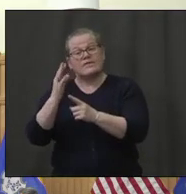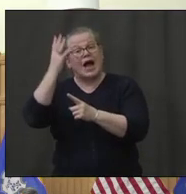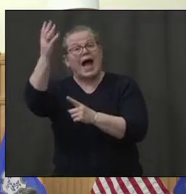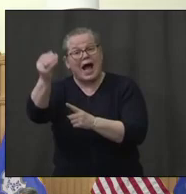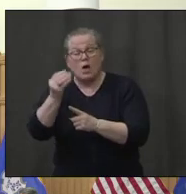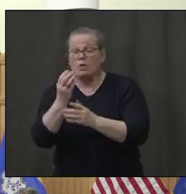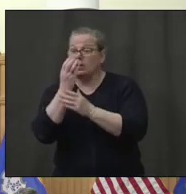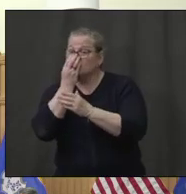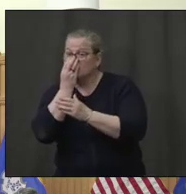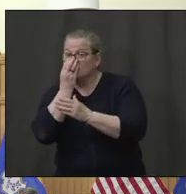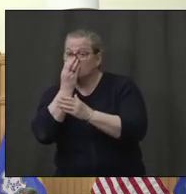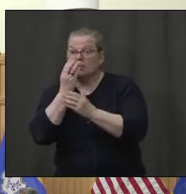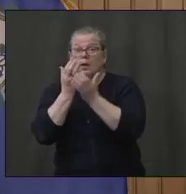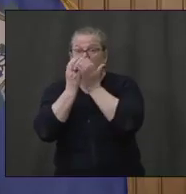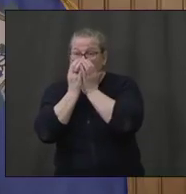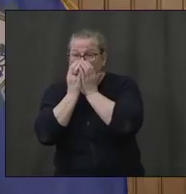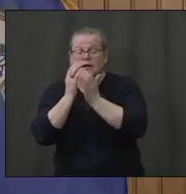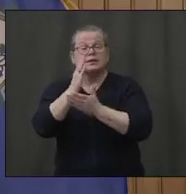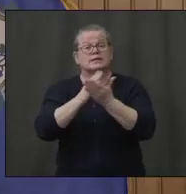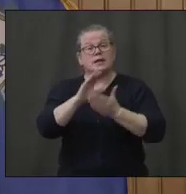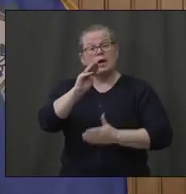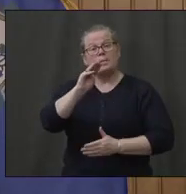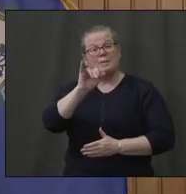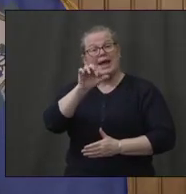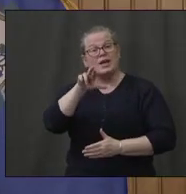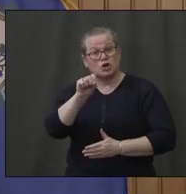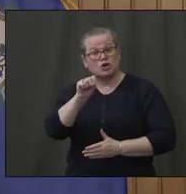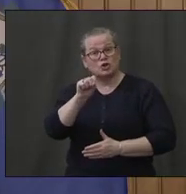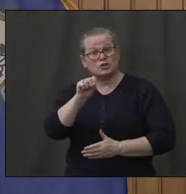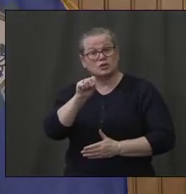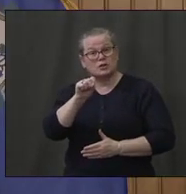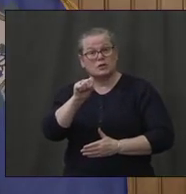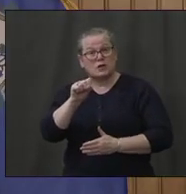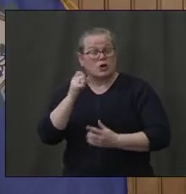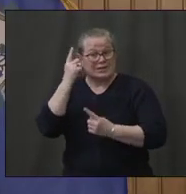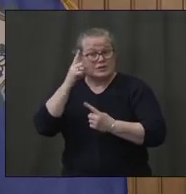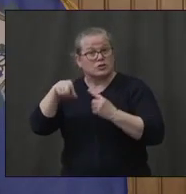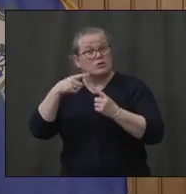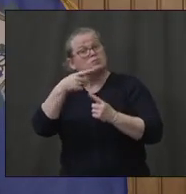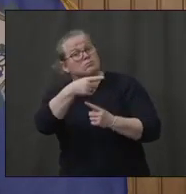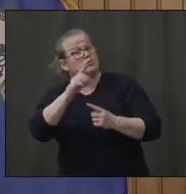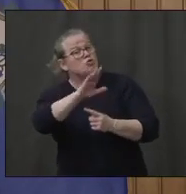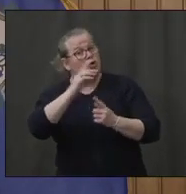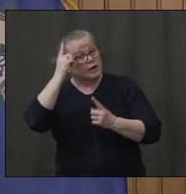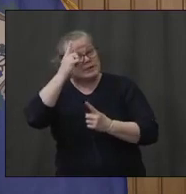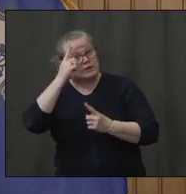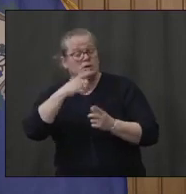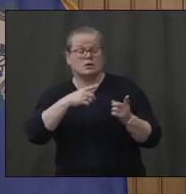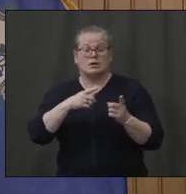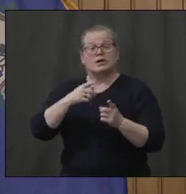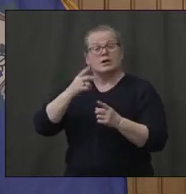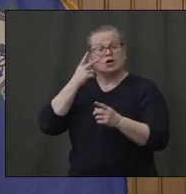to do at this point? Yeah, you probably saw in the executive order the other day, we said anybody who can